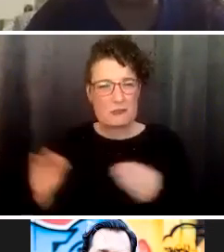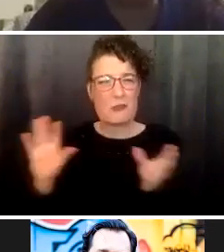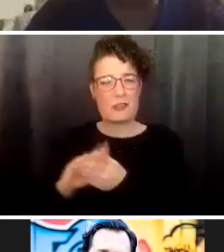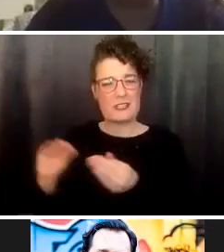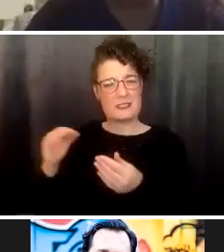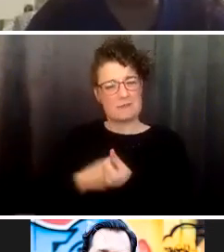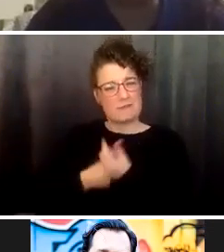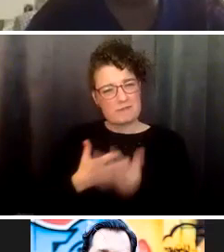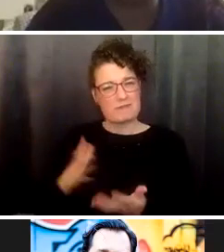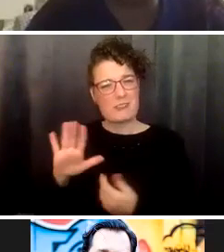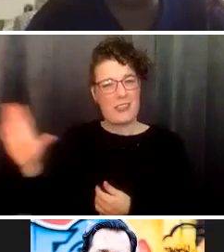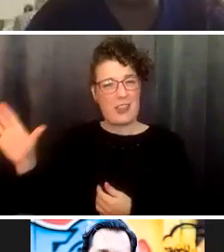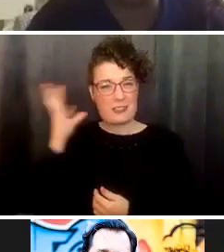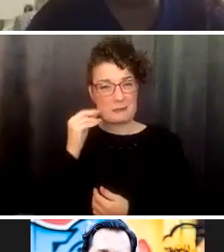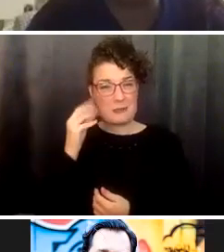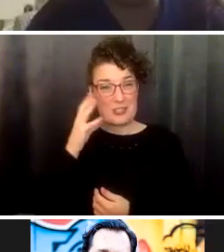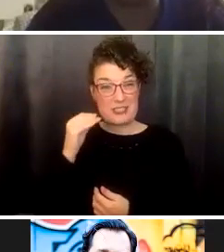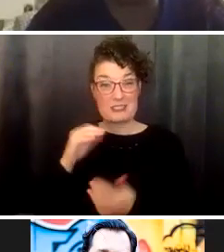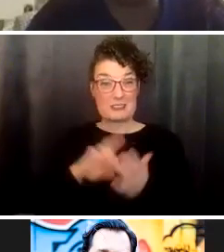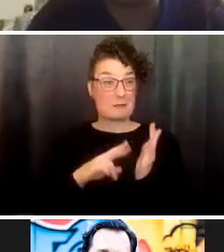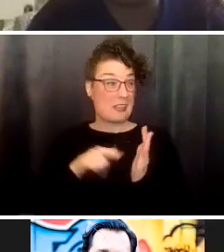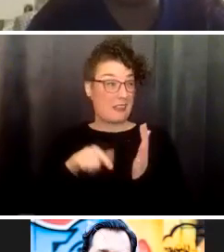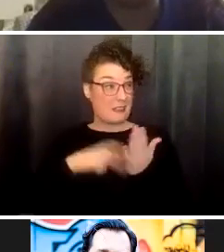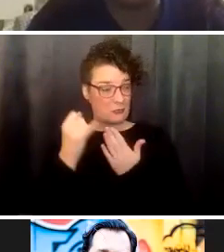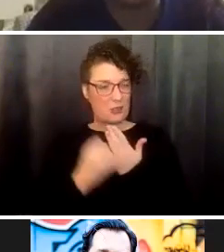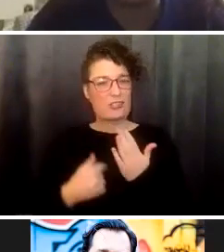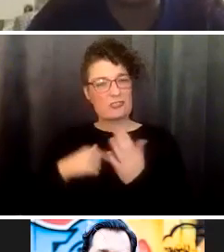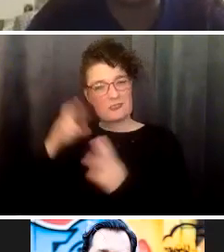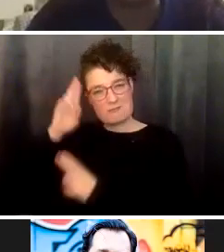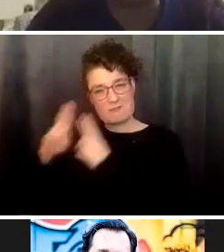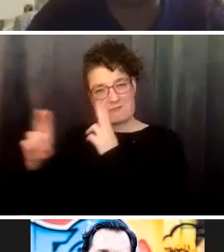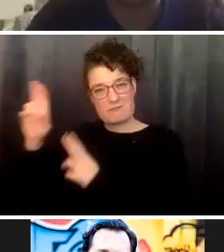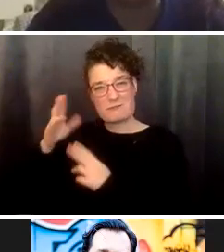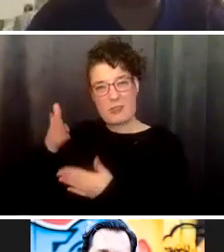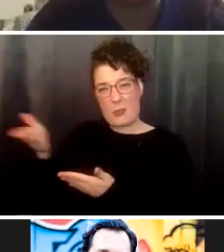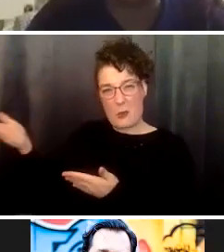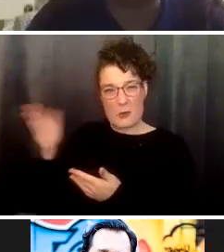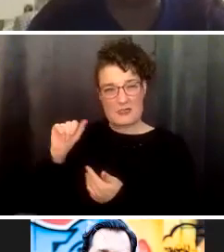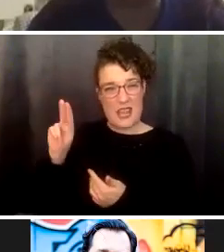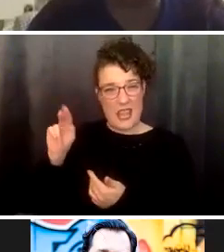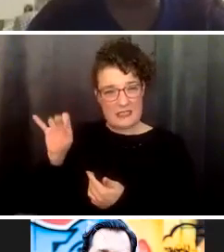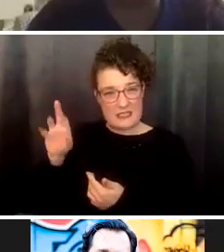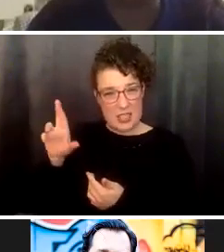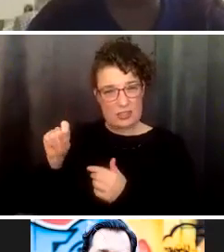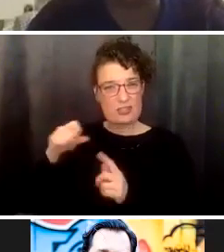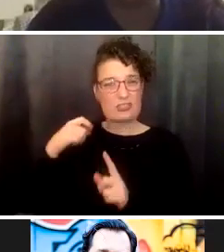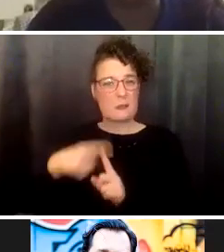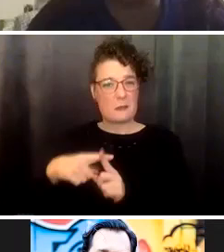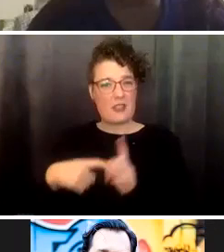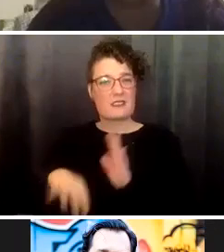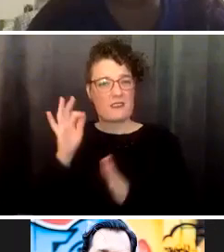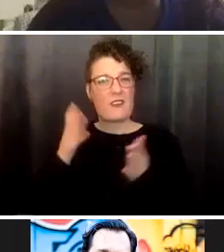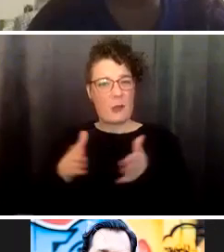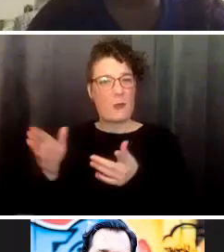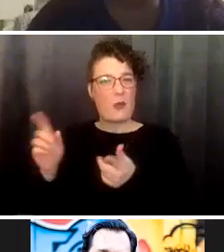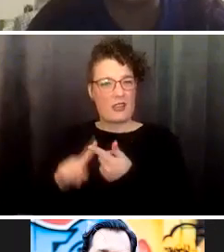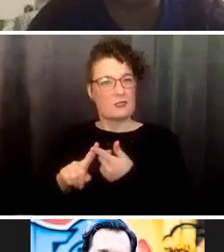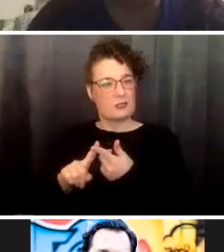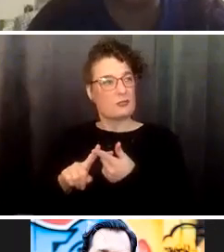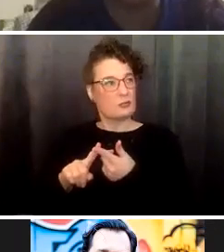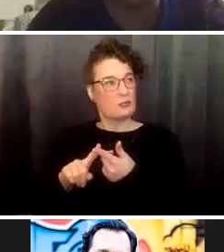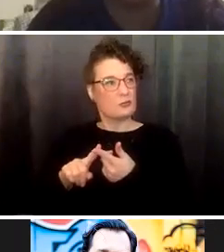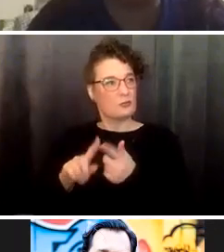project, I've been able to both pay homage to my queer ancestors and begin to find ways to insert myself into